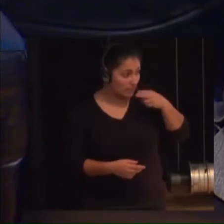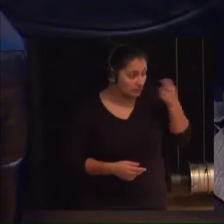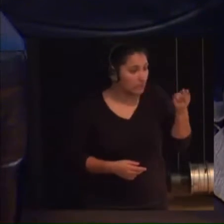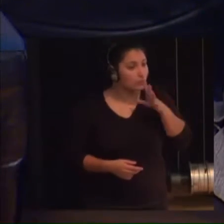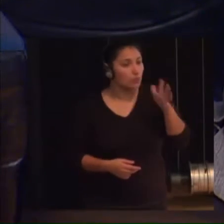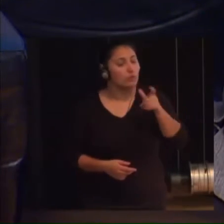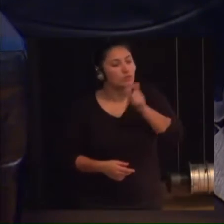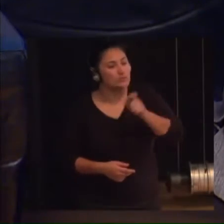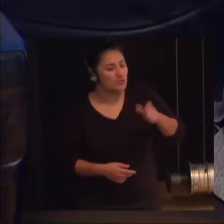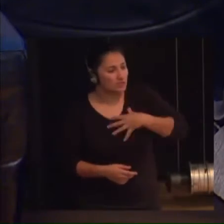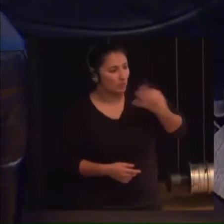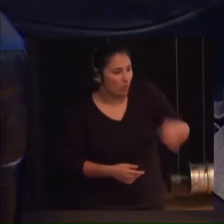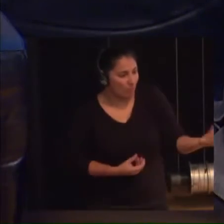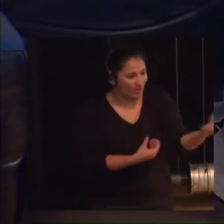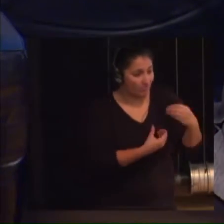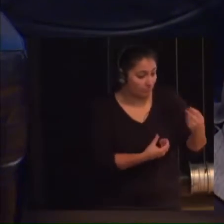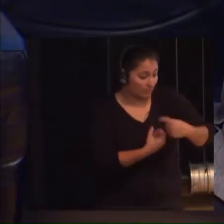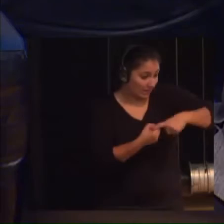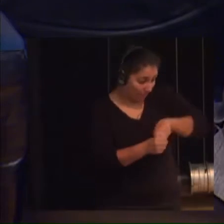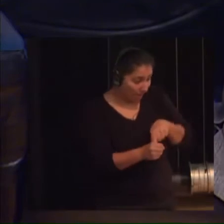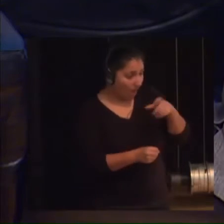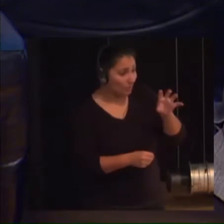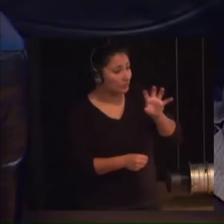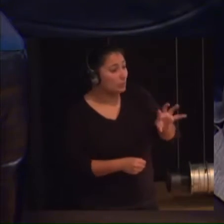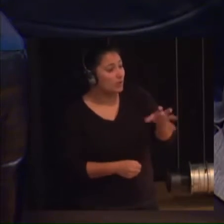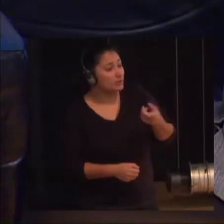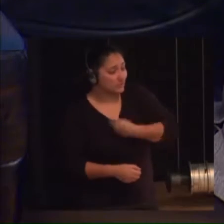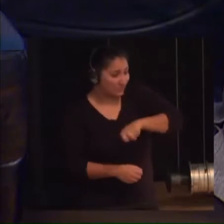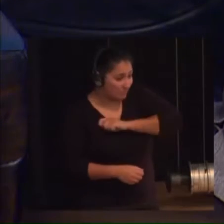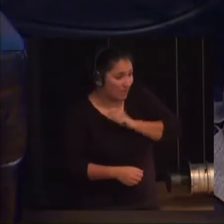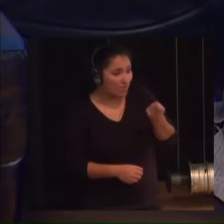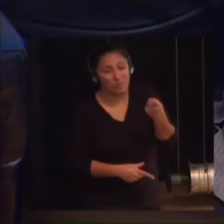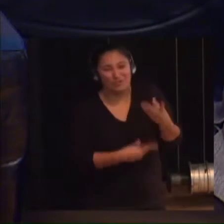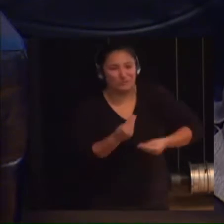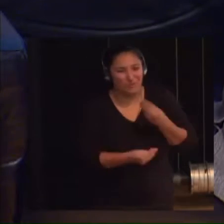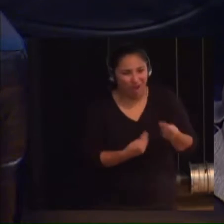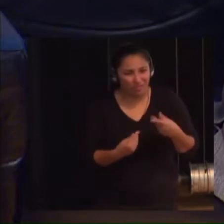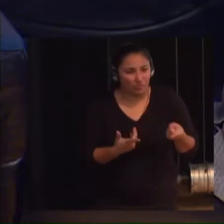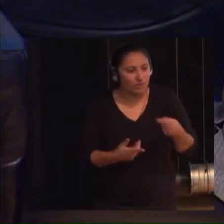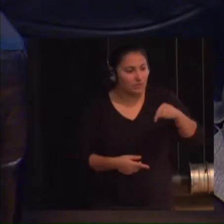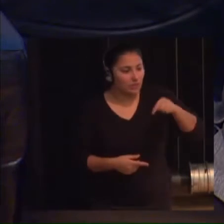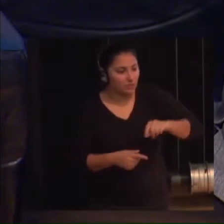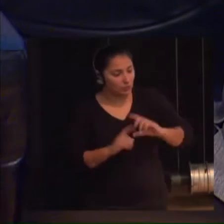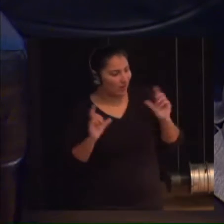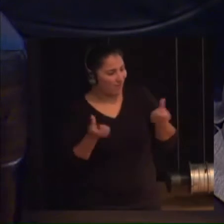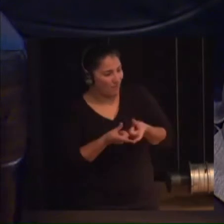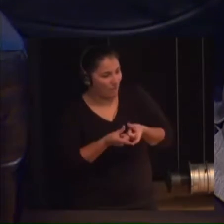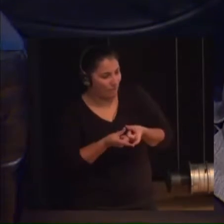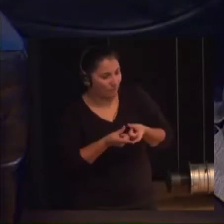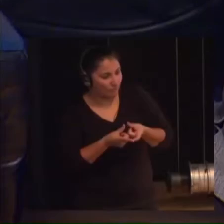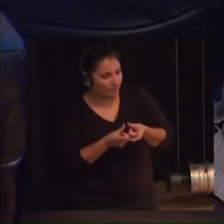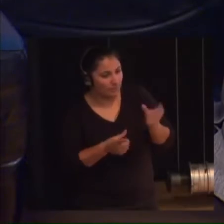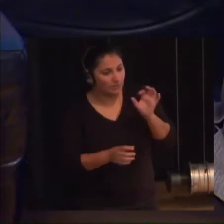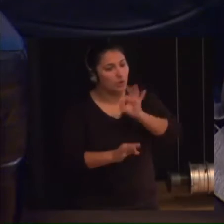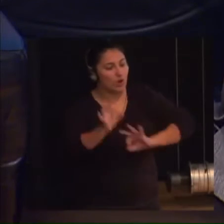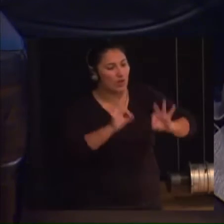necessarily doing that. And also, we are here in the middle of a meeting of the main organizations and foundations doing philanthropy.